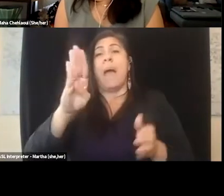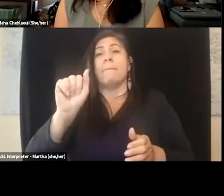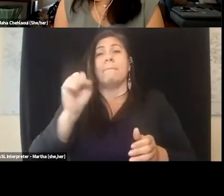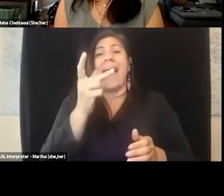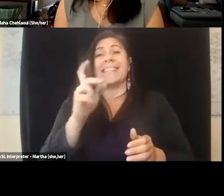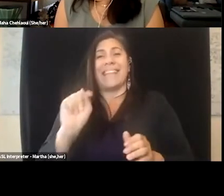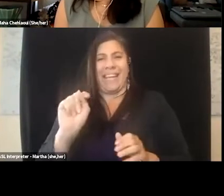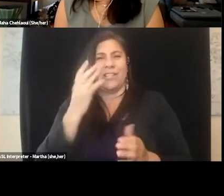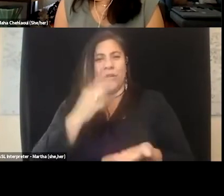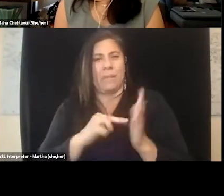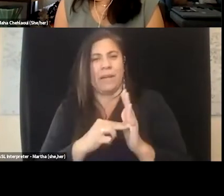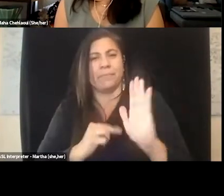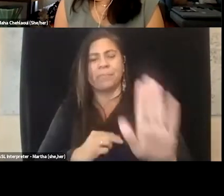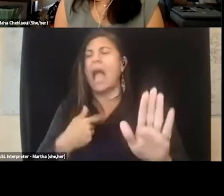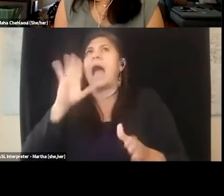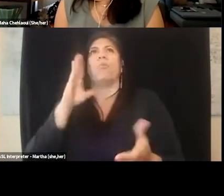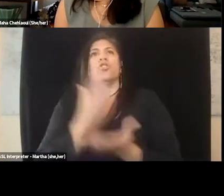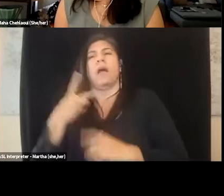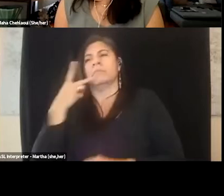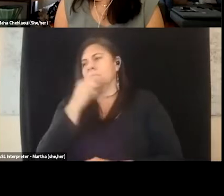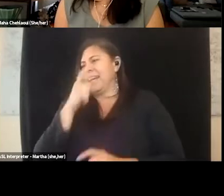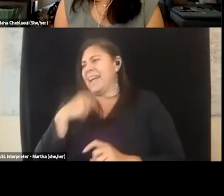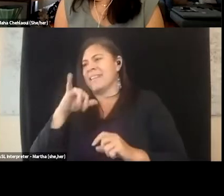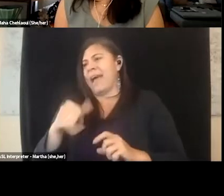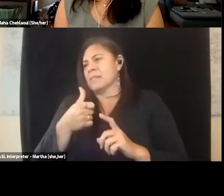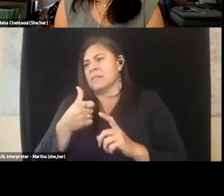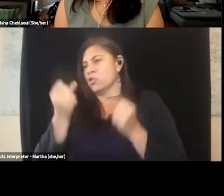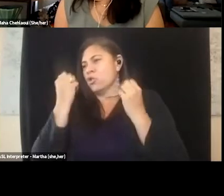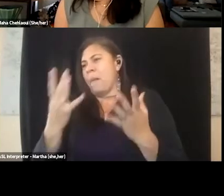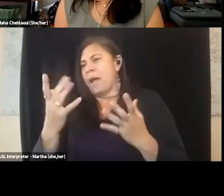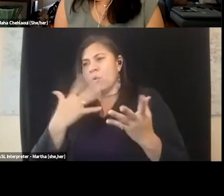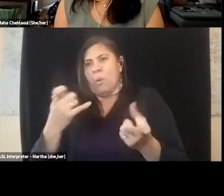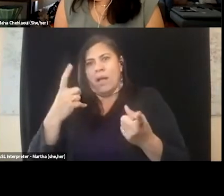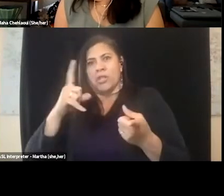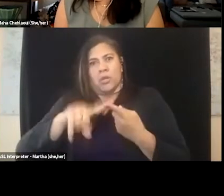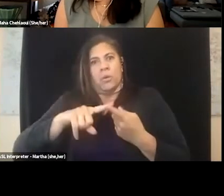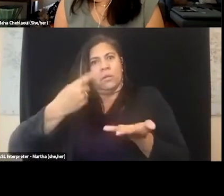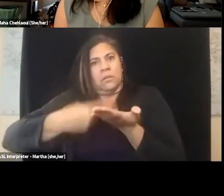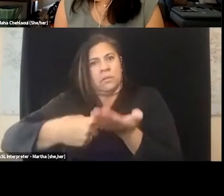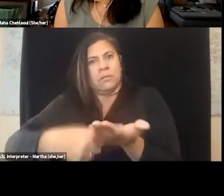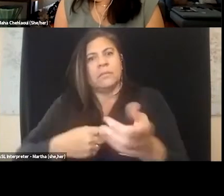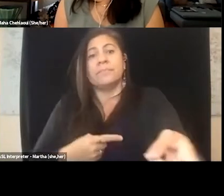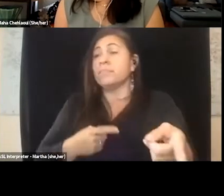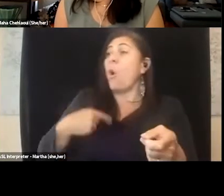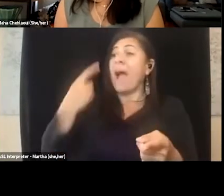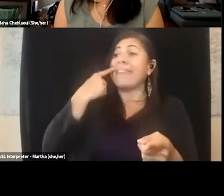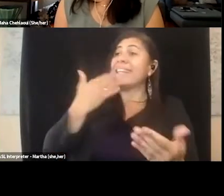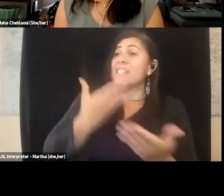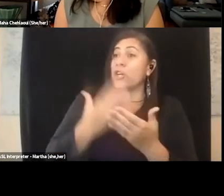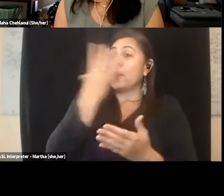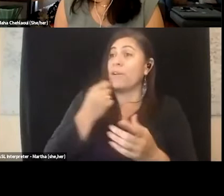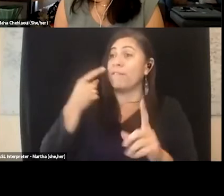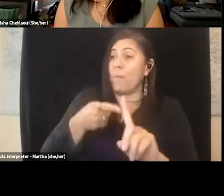over. Those are all wonderful and beautiful points. And I think that's something that's always that comes up. And that's why part of the opening remarks is